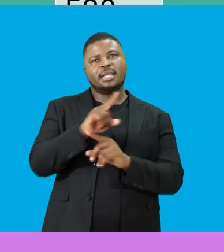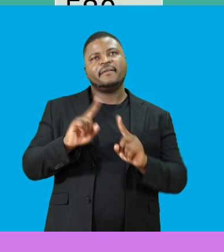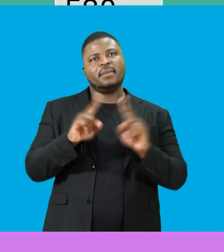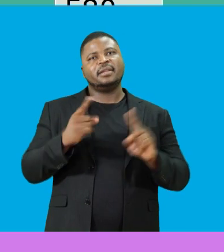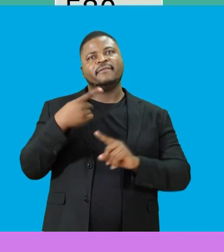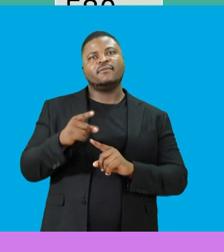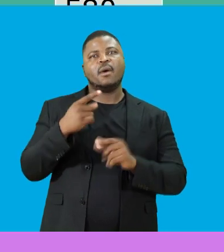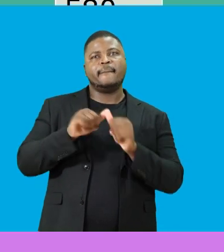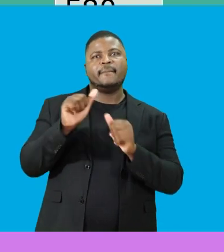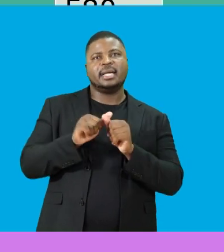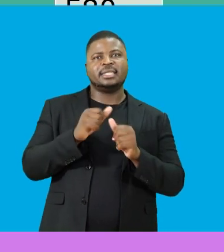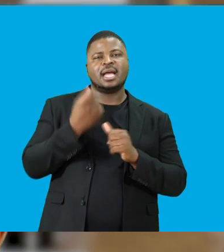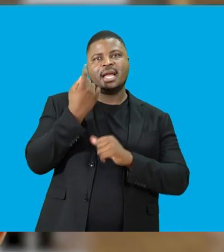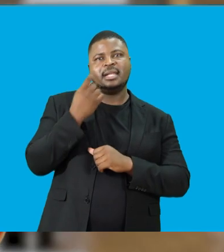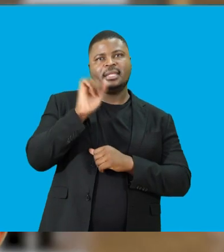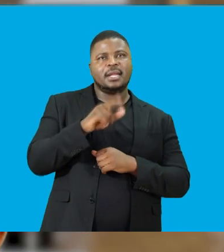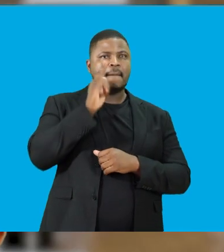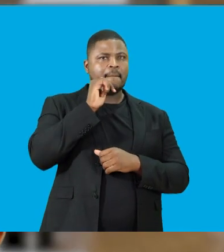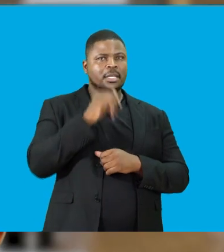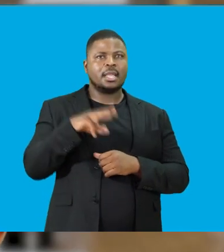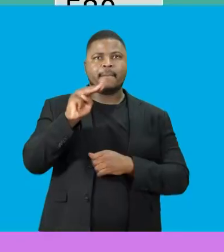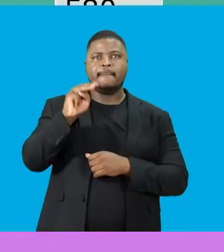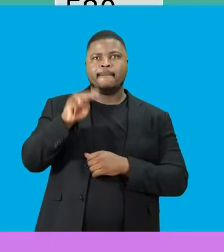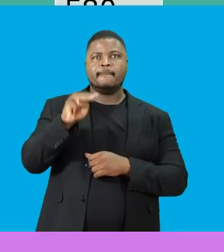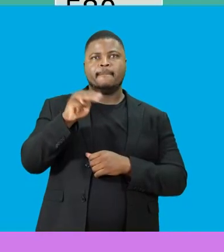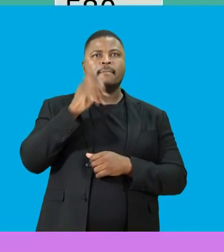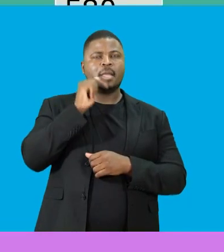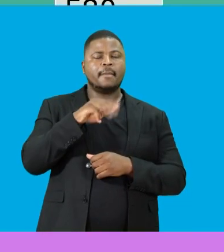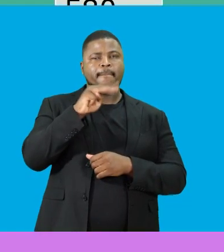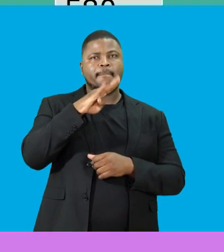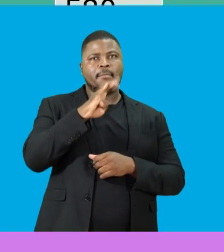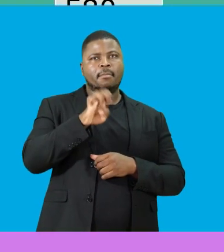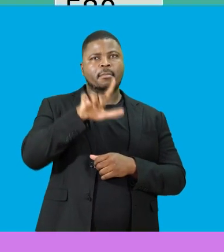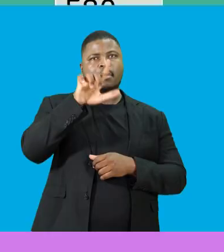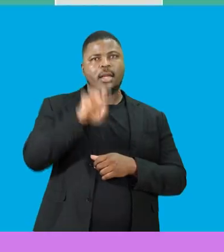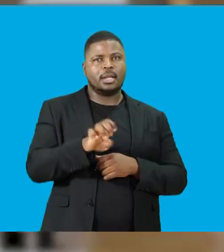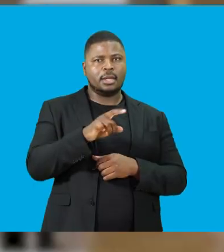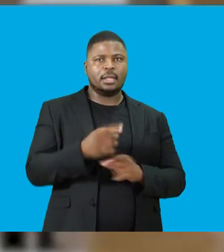but for better understanding. So this is the amount that Mr. Mbele has saved.